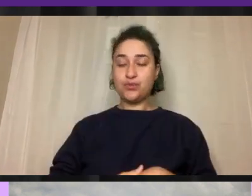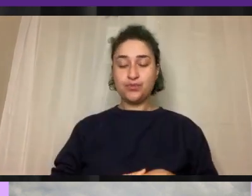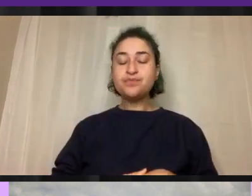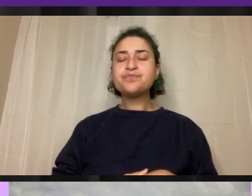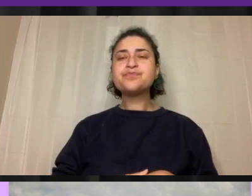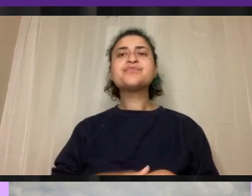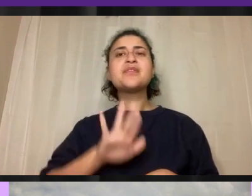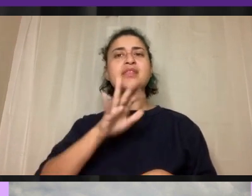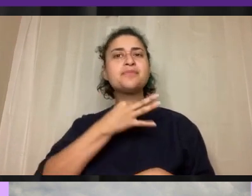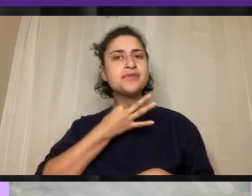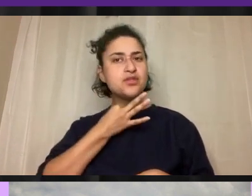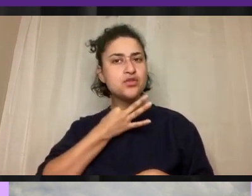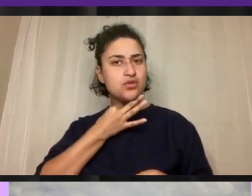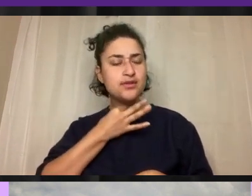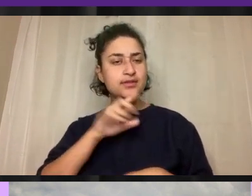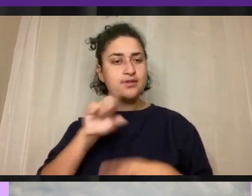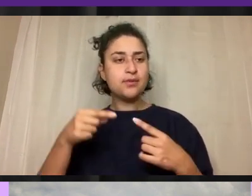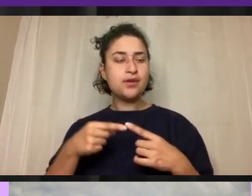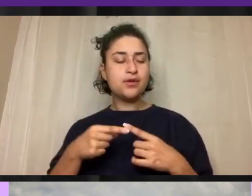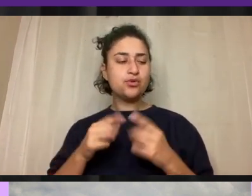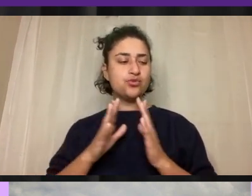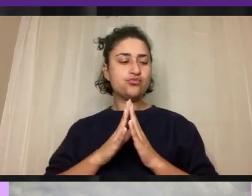about